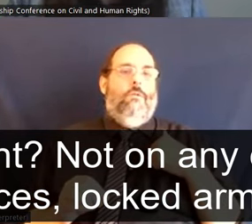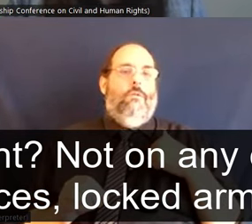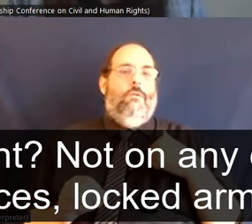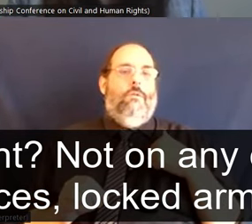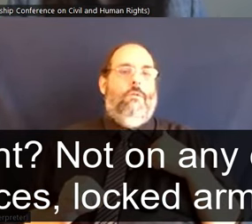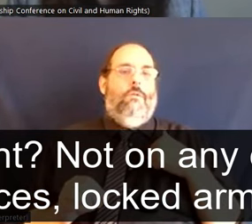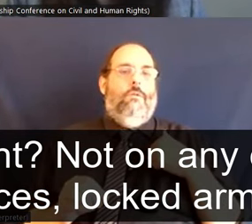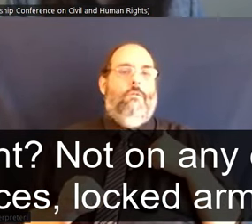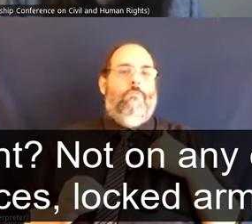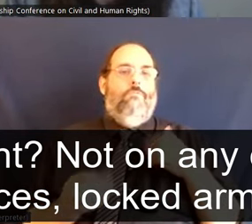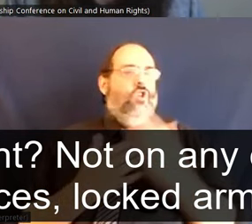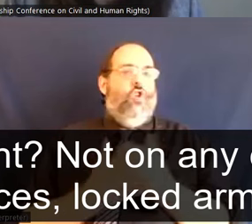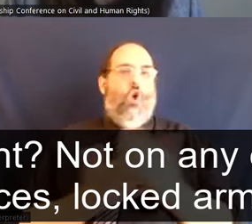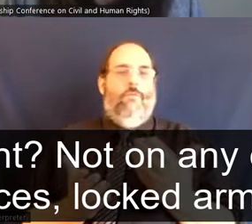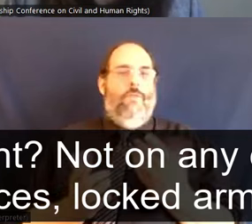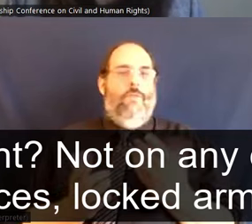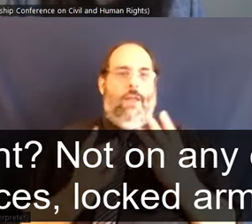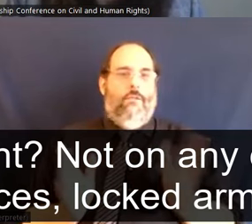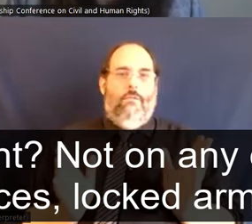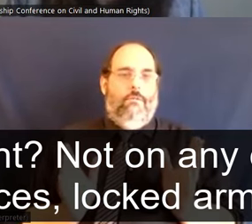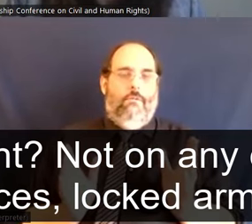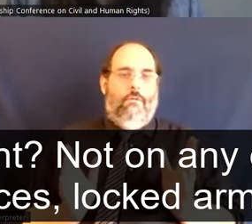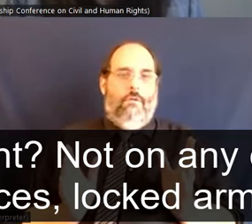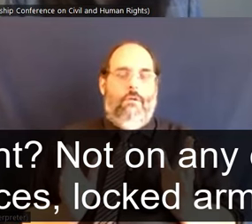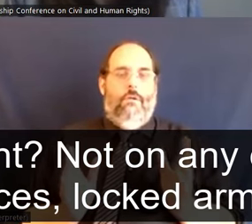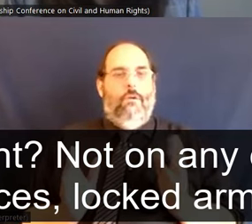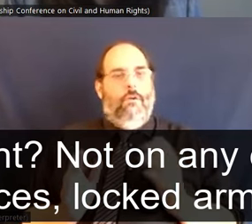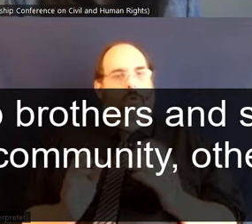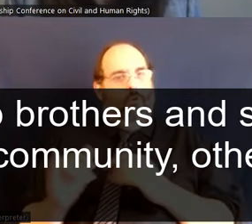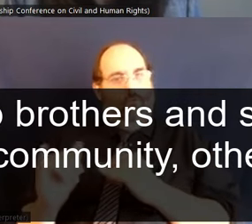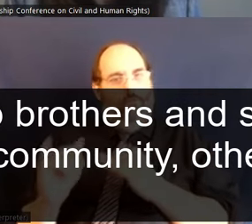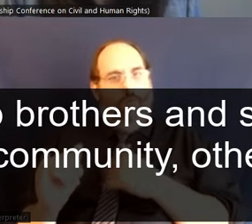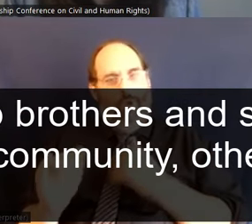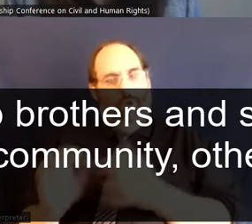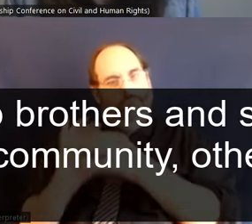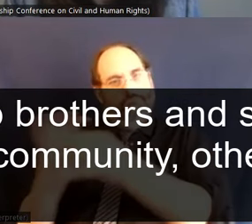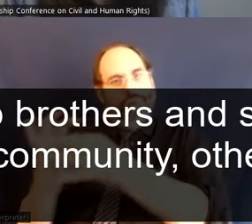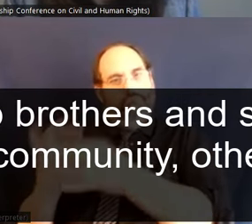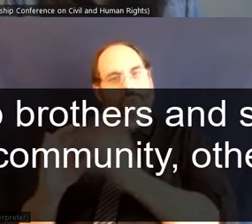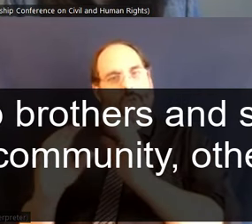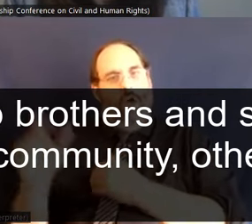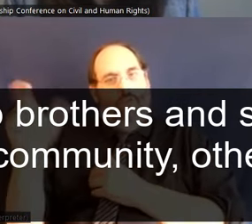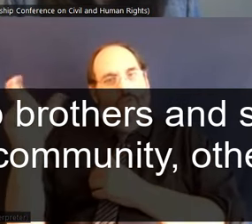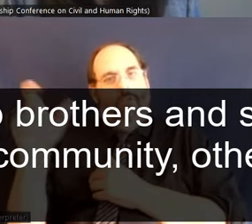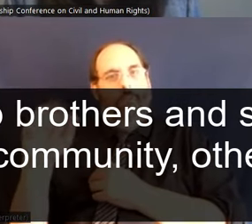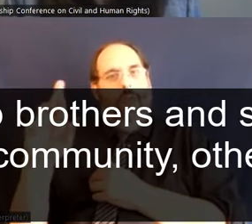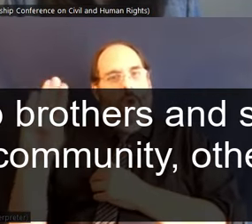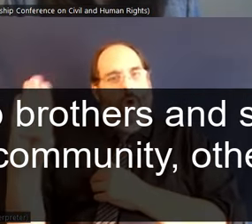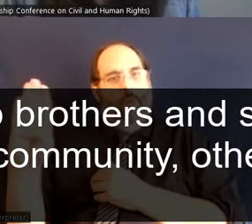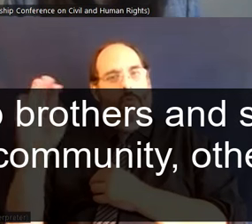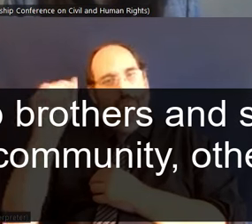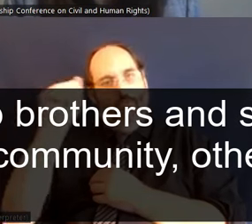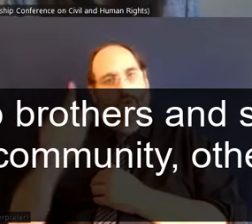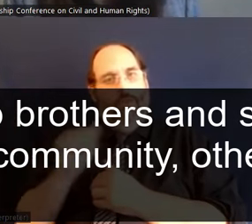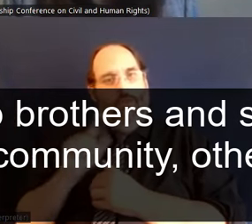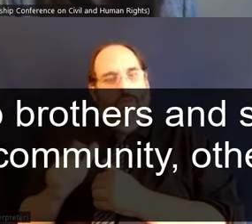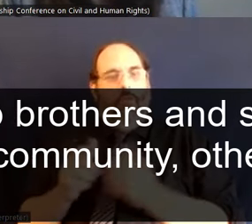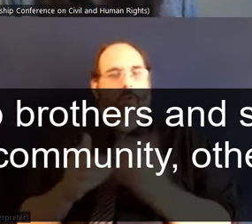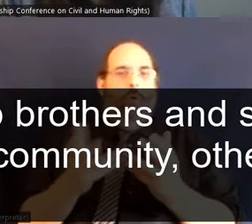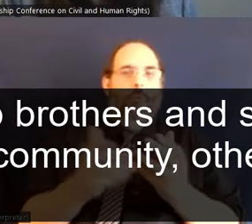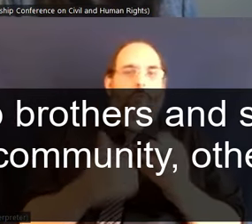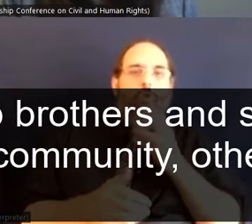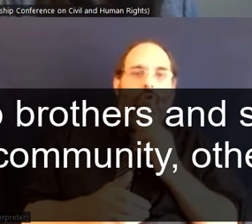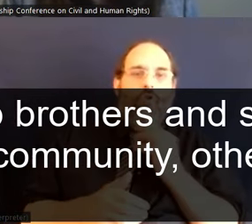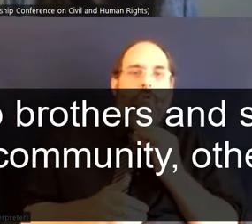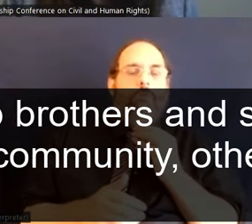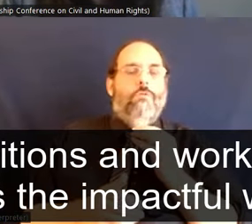us. And we really joined forces, locked arms with our Muslim and Arab brothers and sisters, worked with the Jewish community, right?